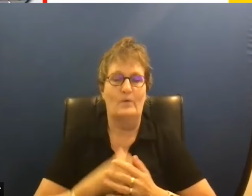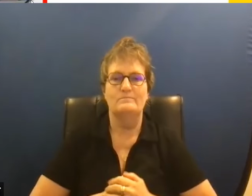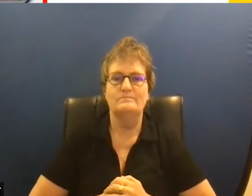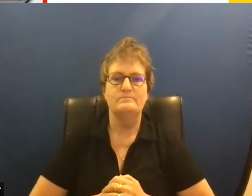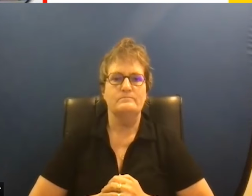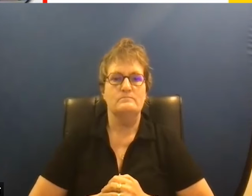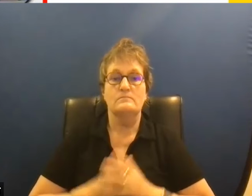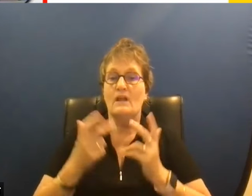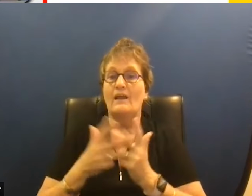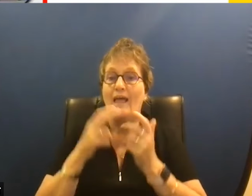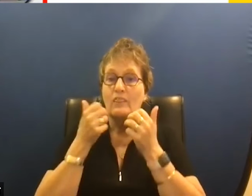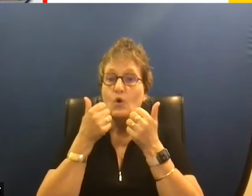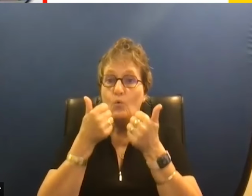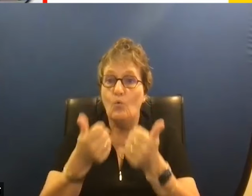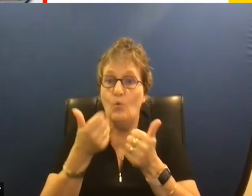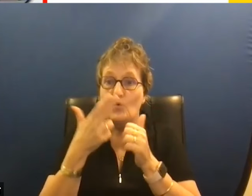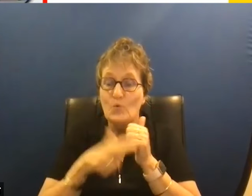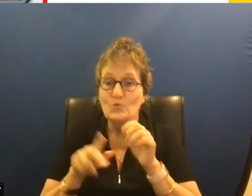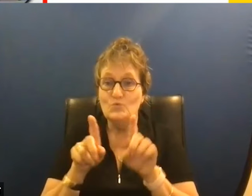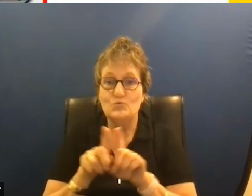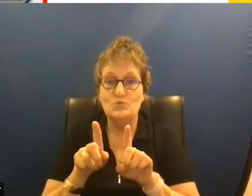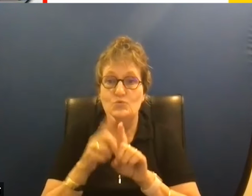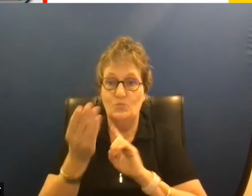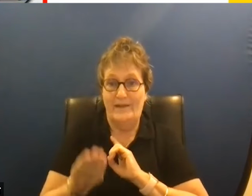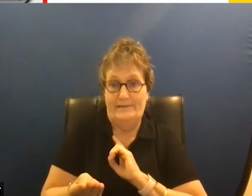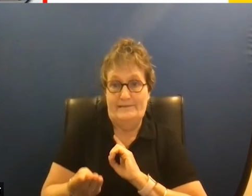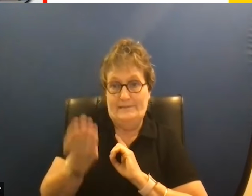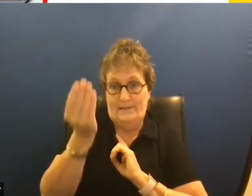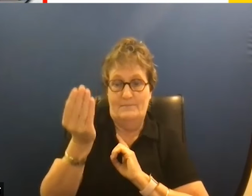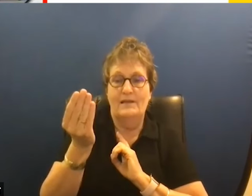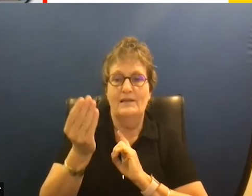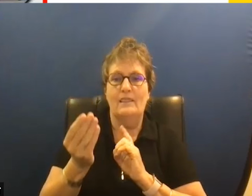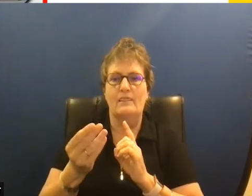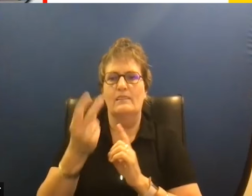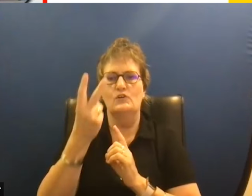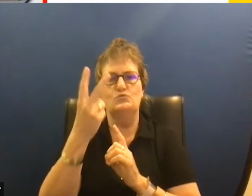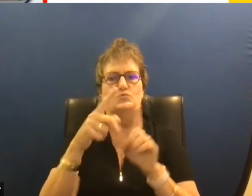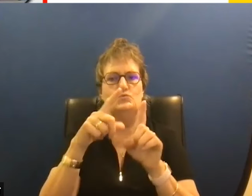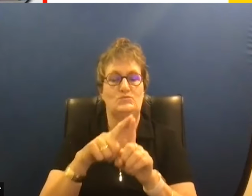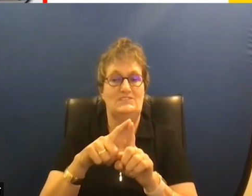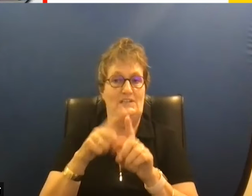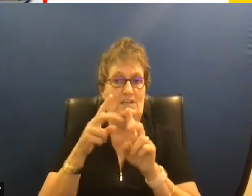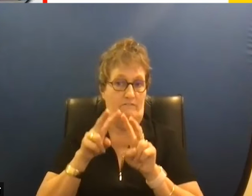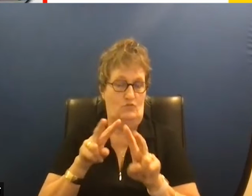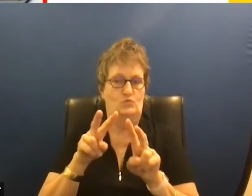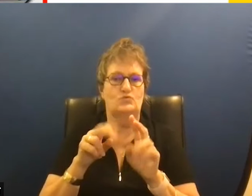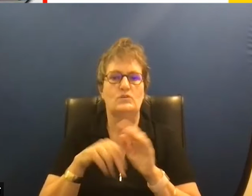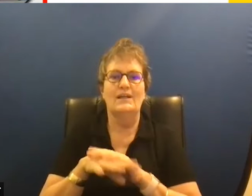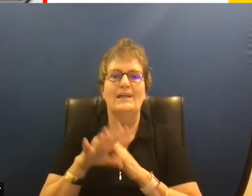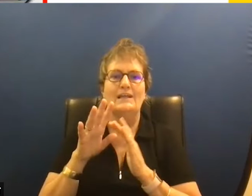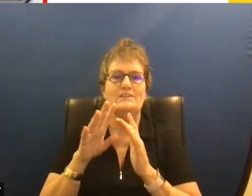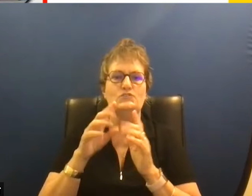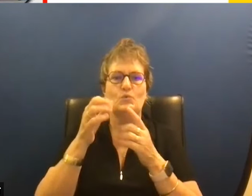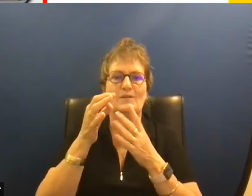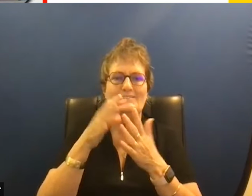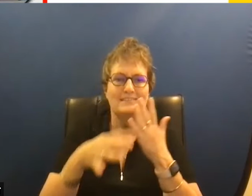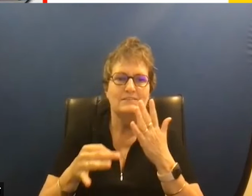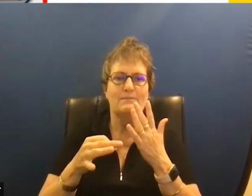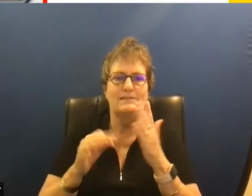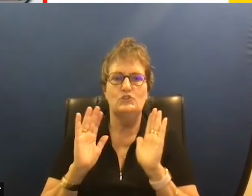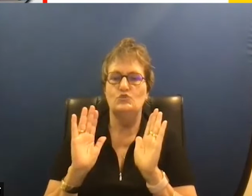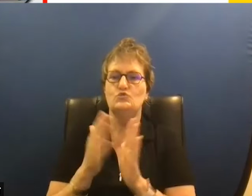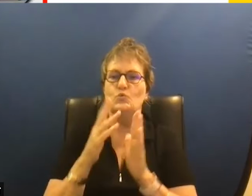another good news is that we submit this 2D version to the Focus on Ability Short Film Festival. And lucky